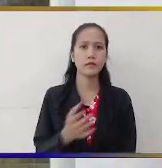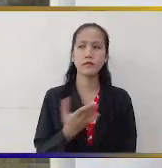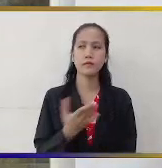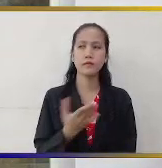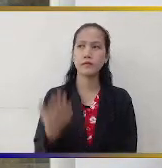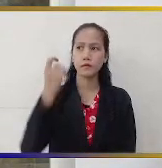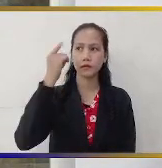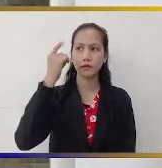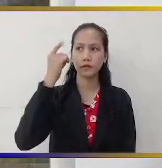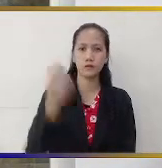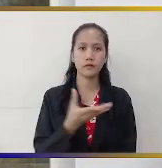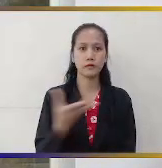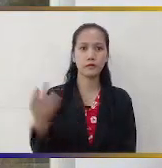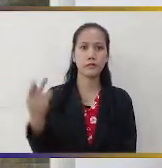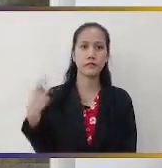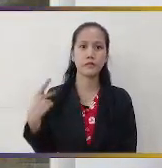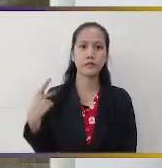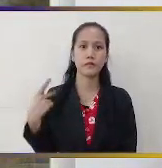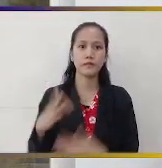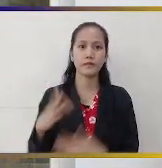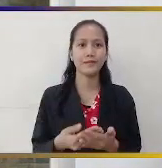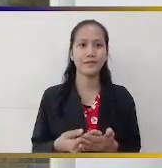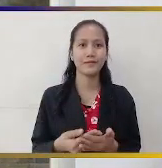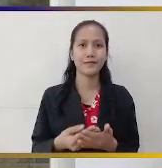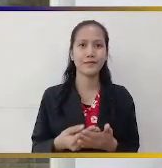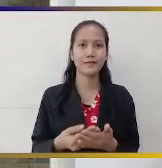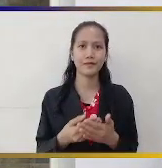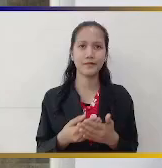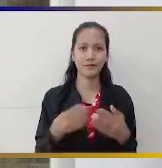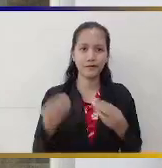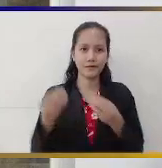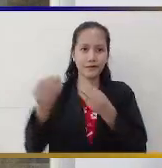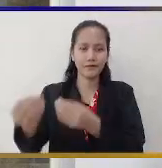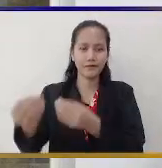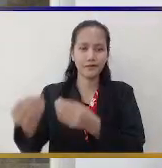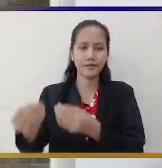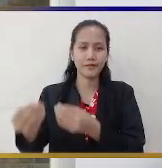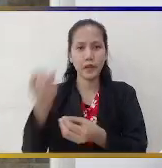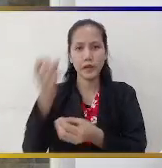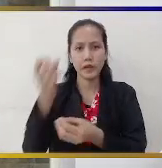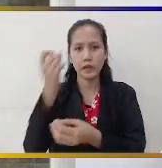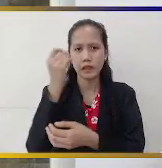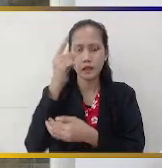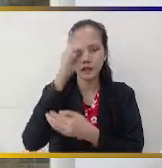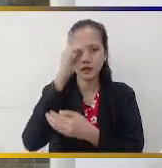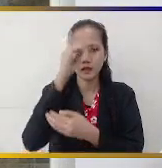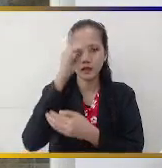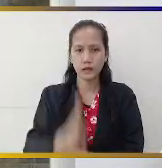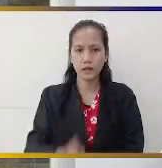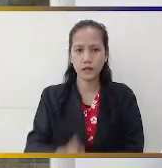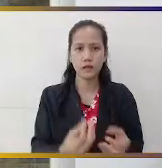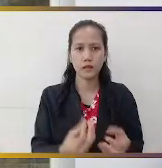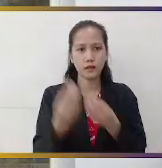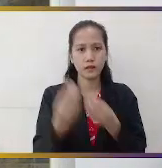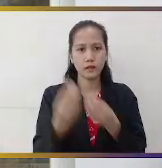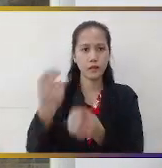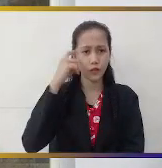He was, everything He gave up for you. Amen. And you can't give something